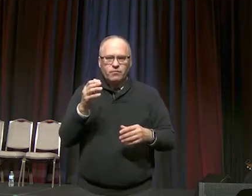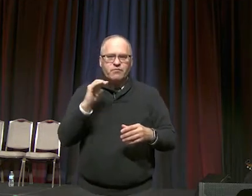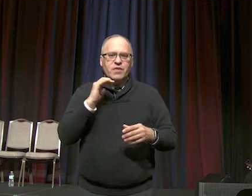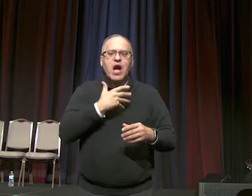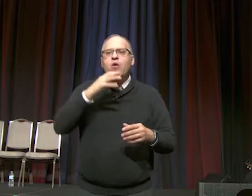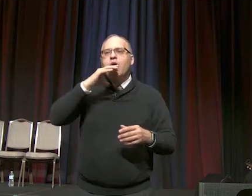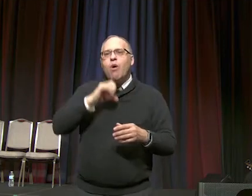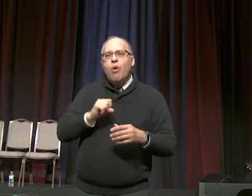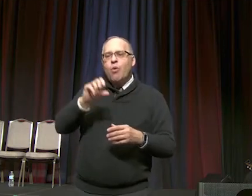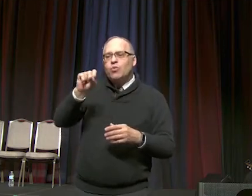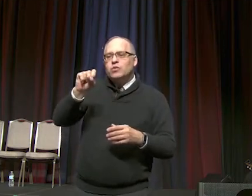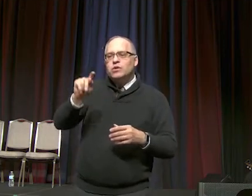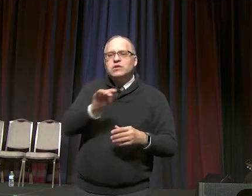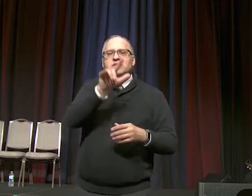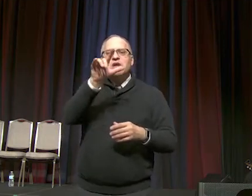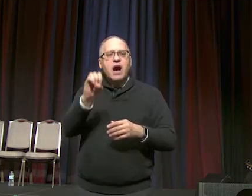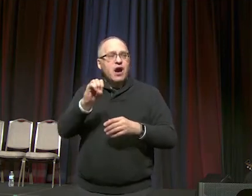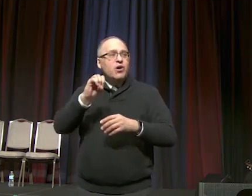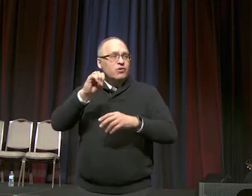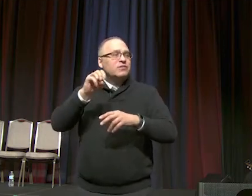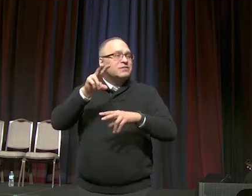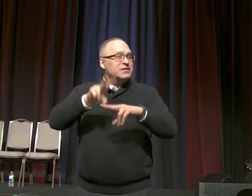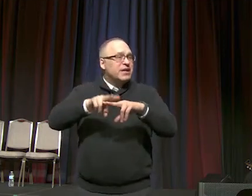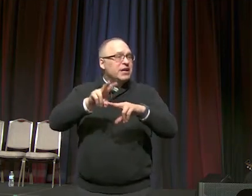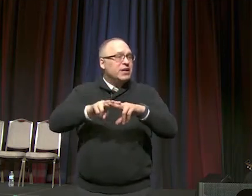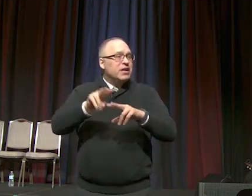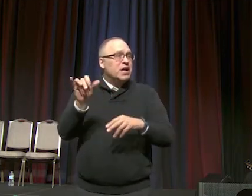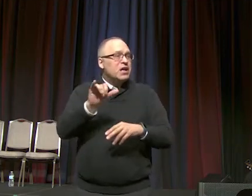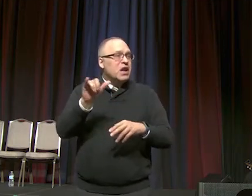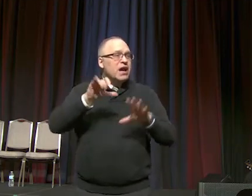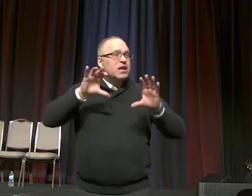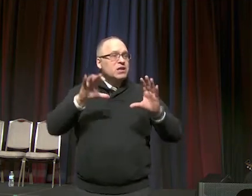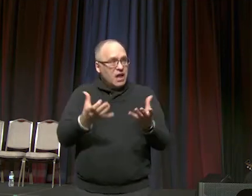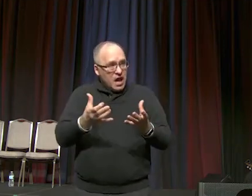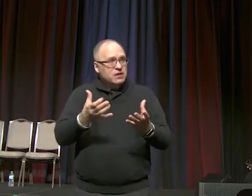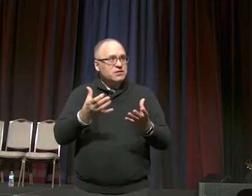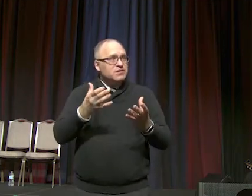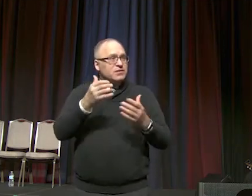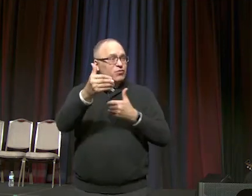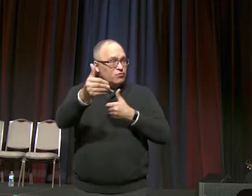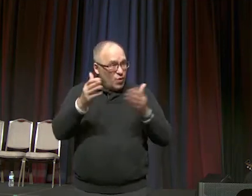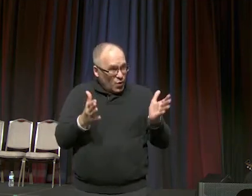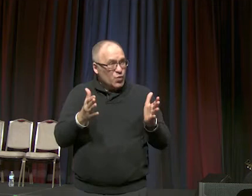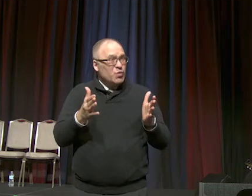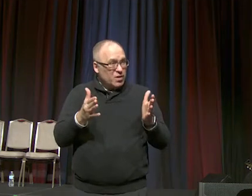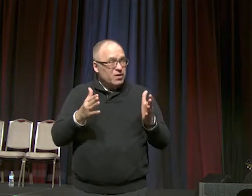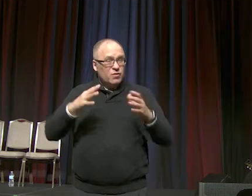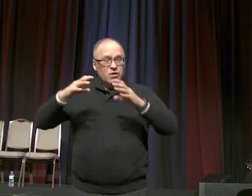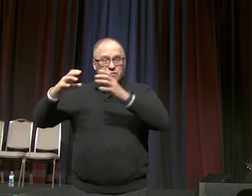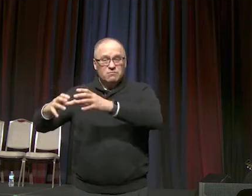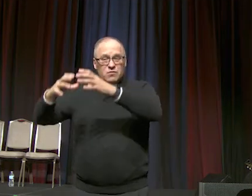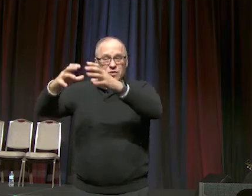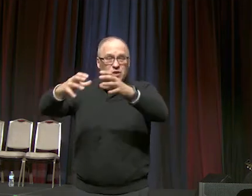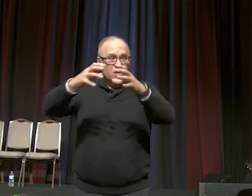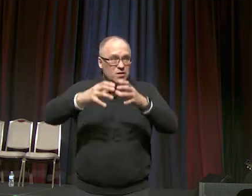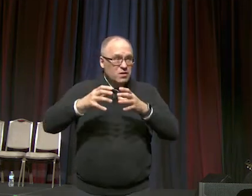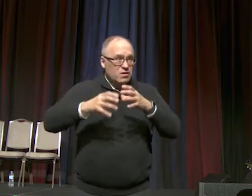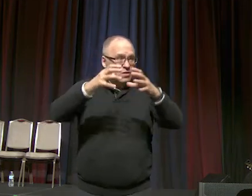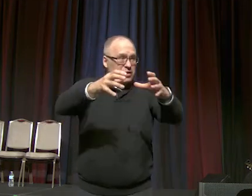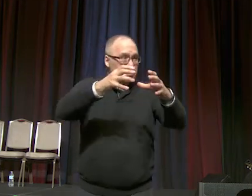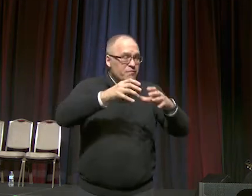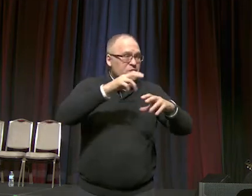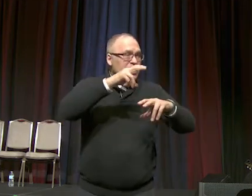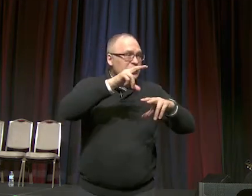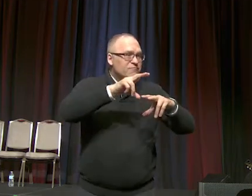style of seating where we are at classroom seating, straight across tables, all facing forward. That also will assist us